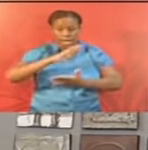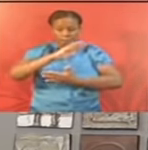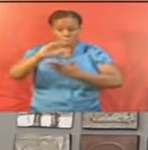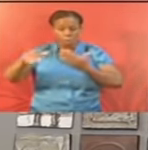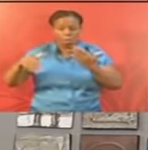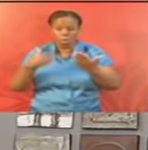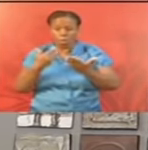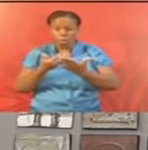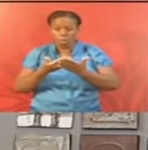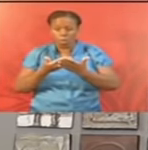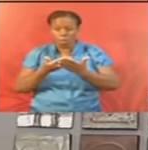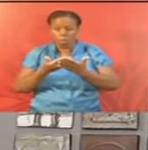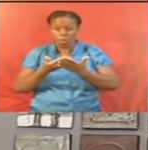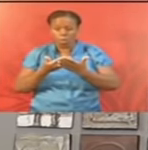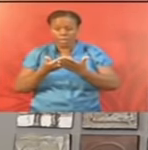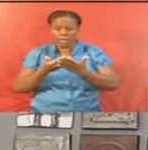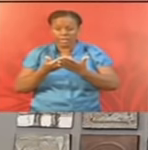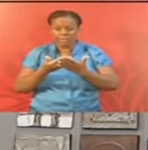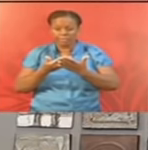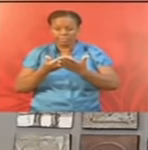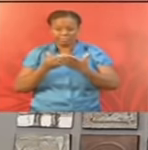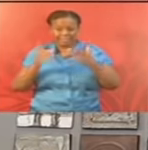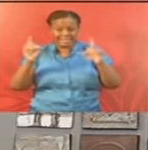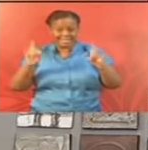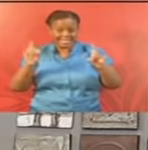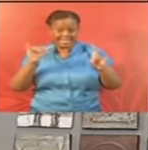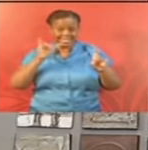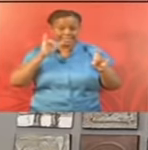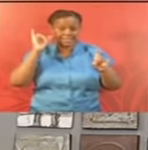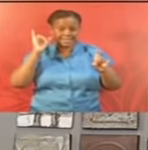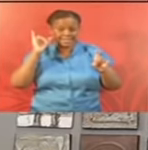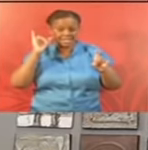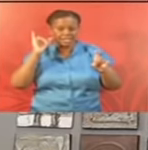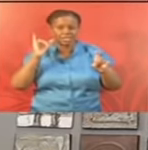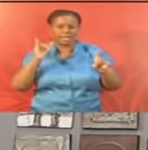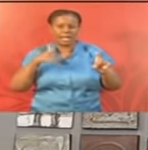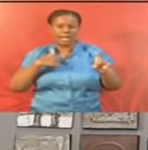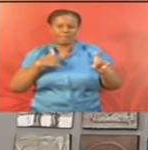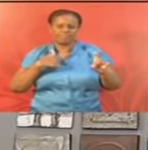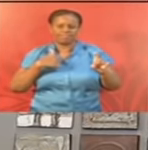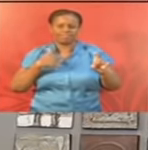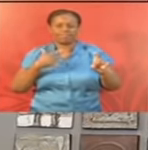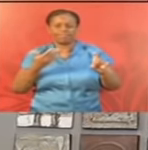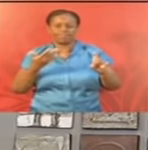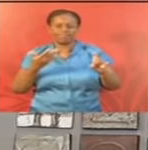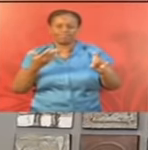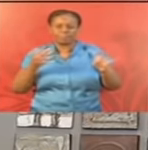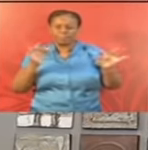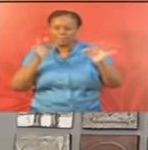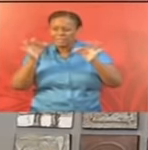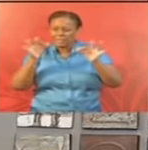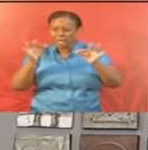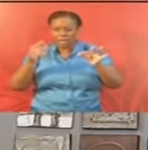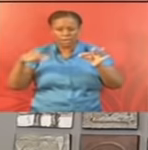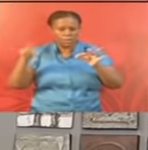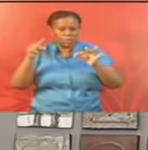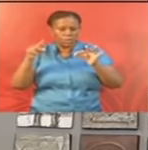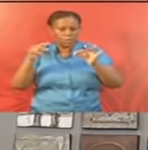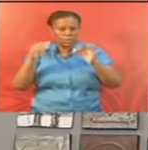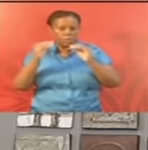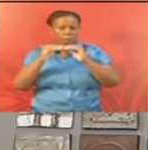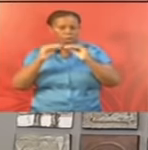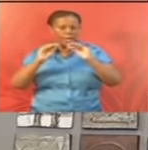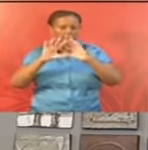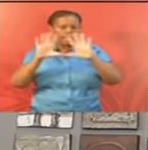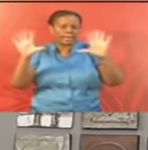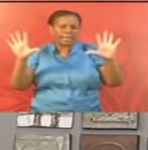would have been tested yesterday. When I go into the epidemiologic situation, you'll see more clearly what we mean when we say